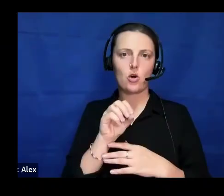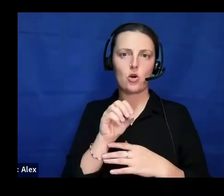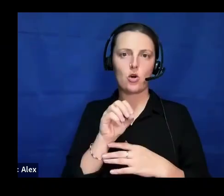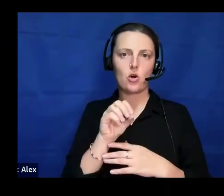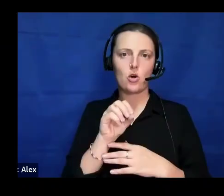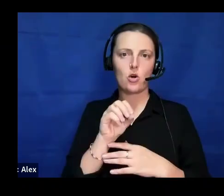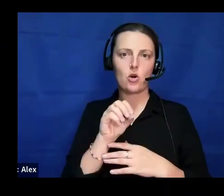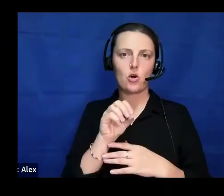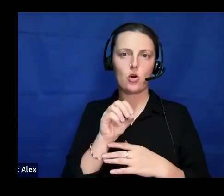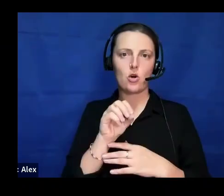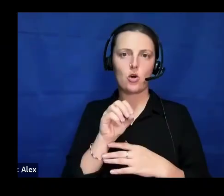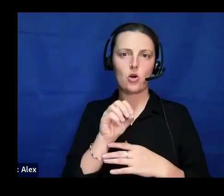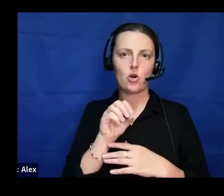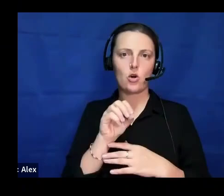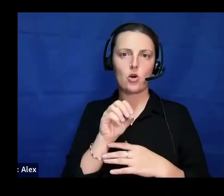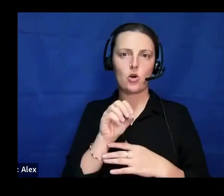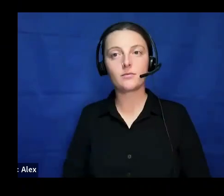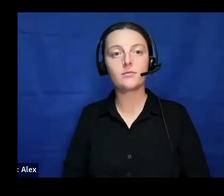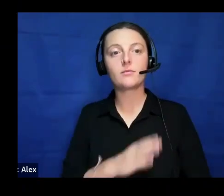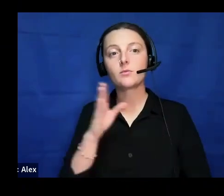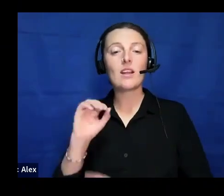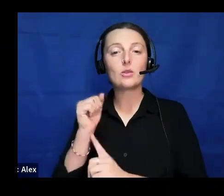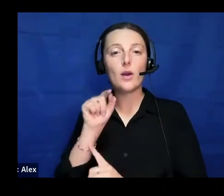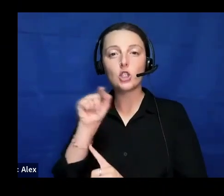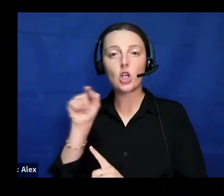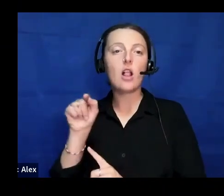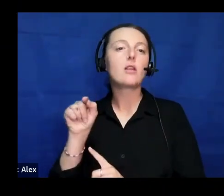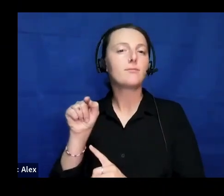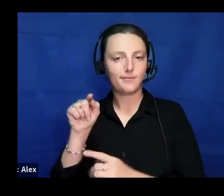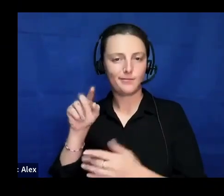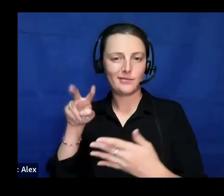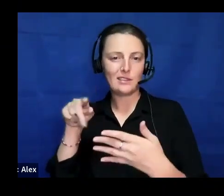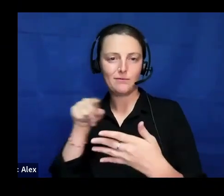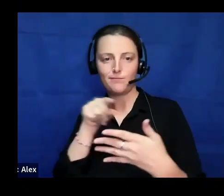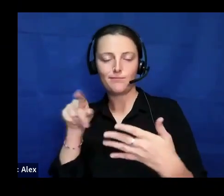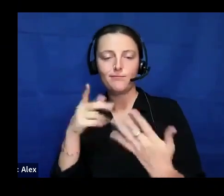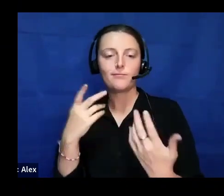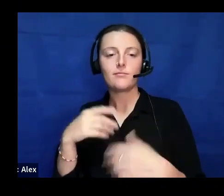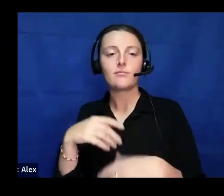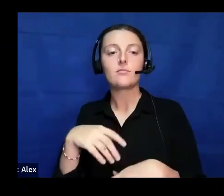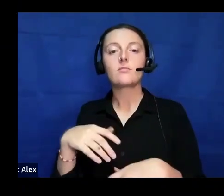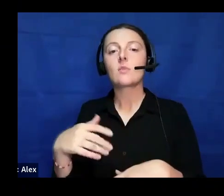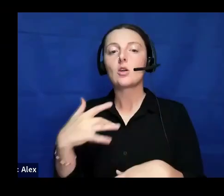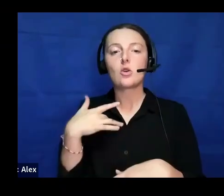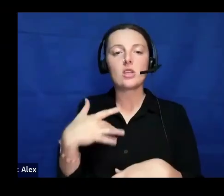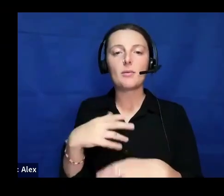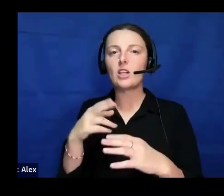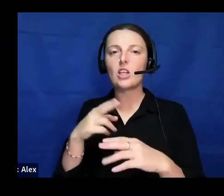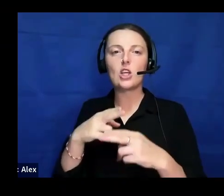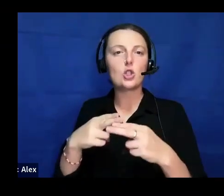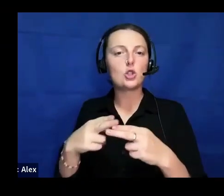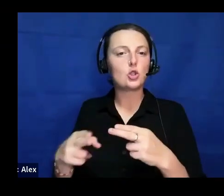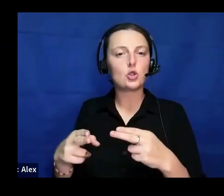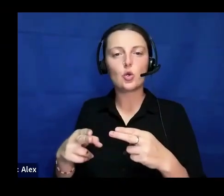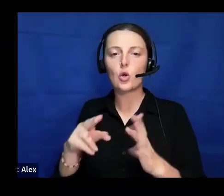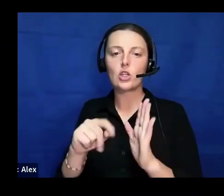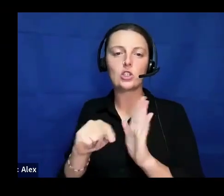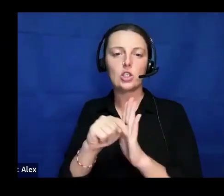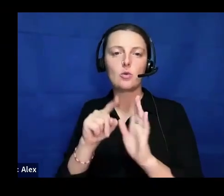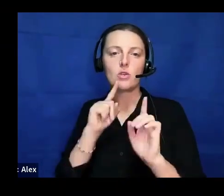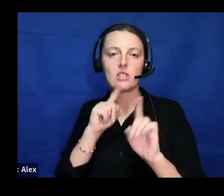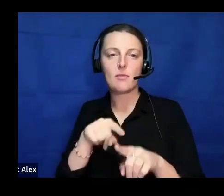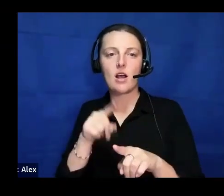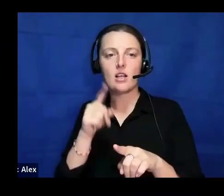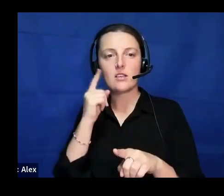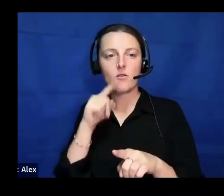stress-related symptoms. And this is typically a short-term response to a specific event, like losing a job or going